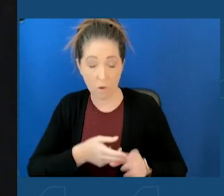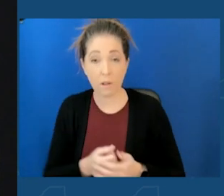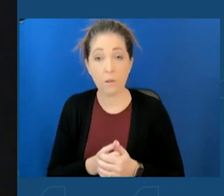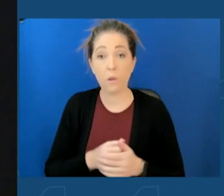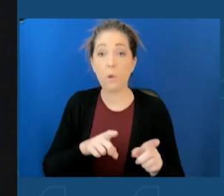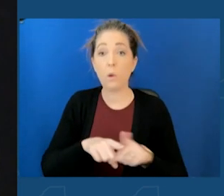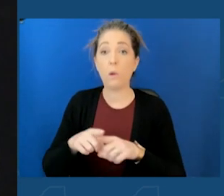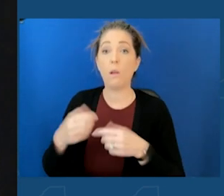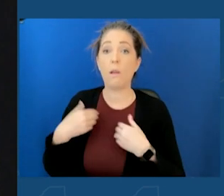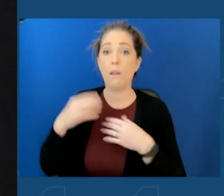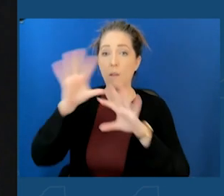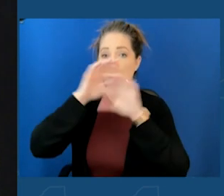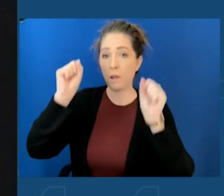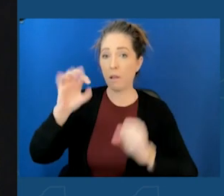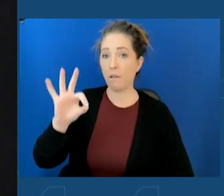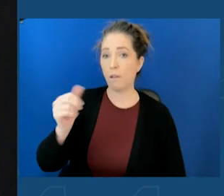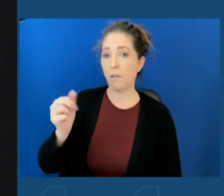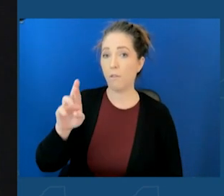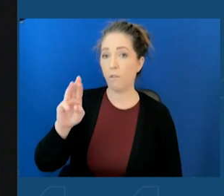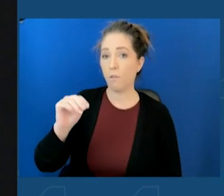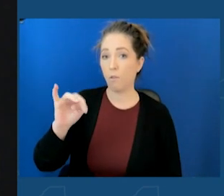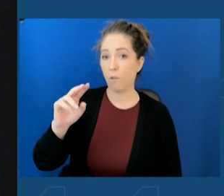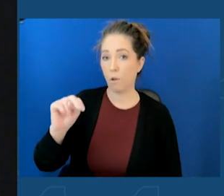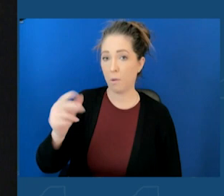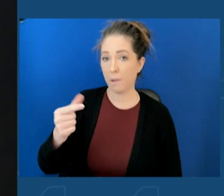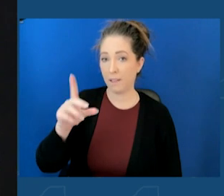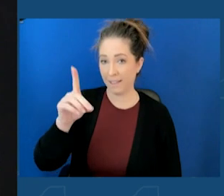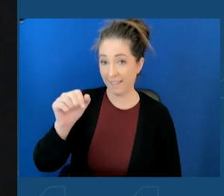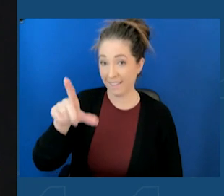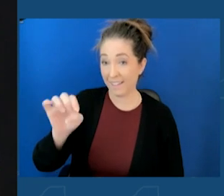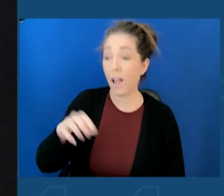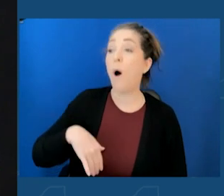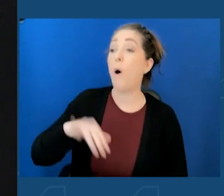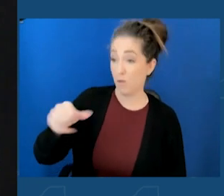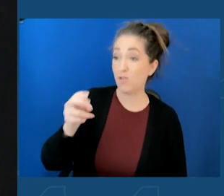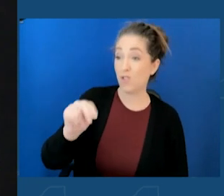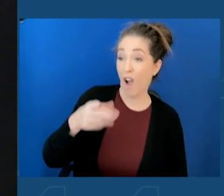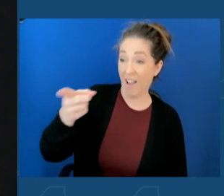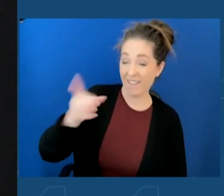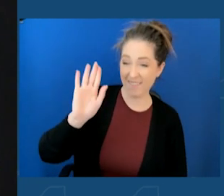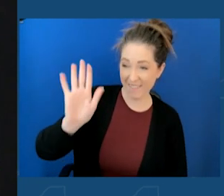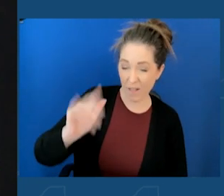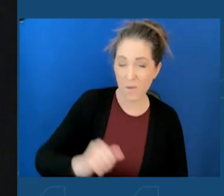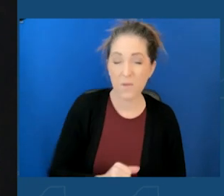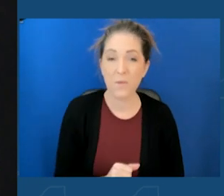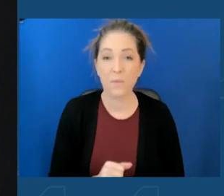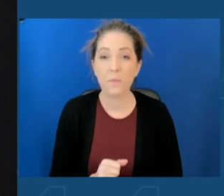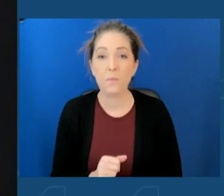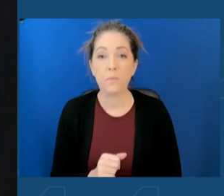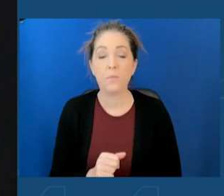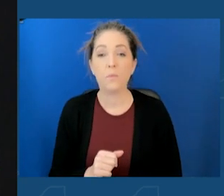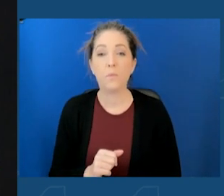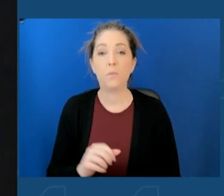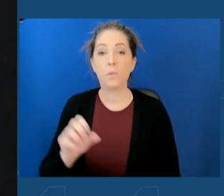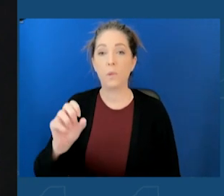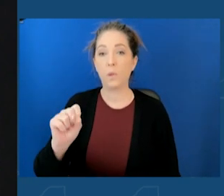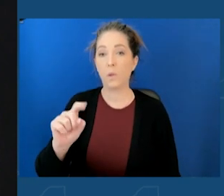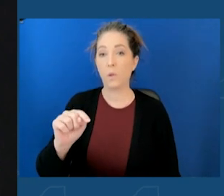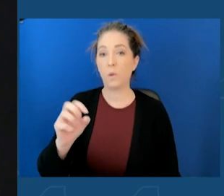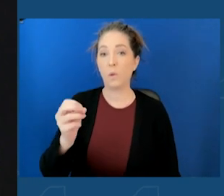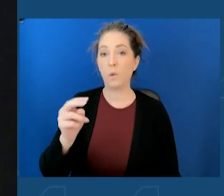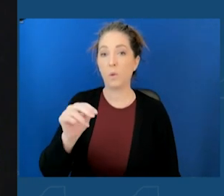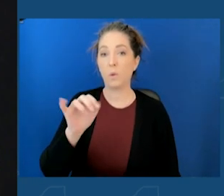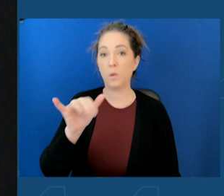Farmingdale here. Is John here? John's here. John's here, John Nader. And Stony Brook, our